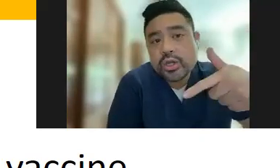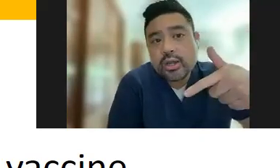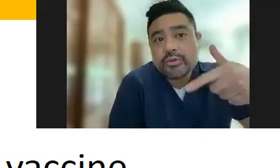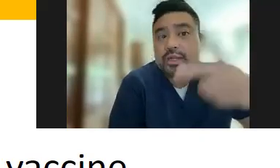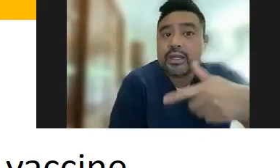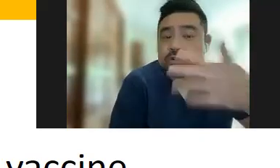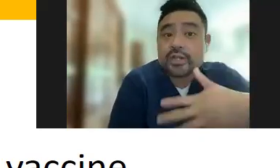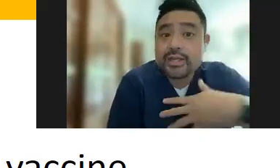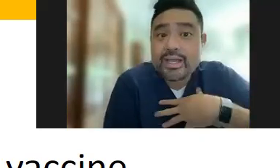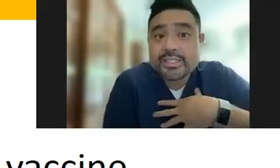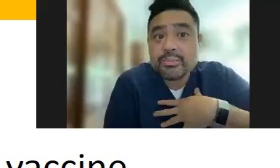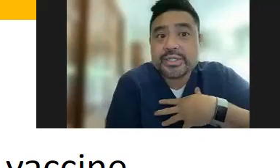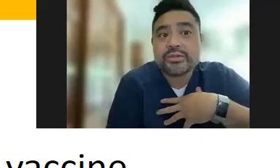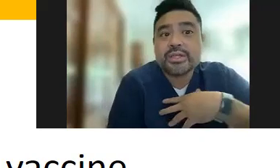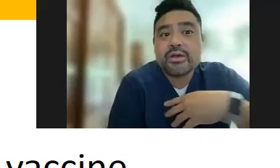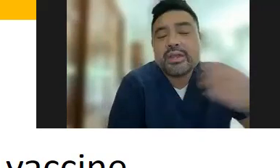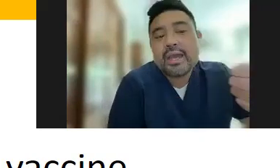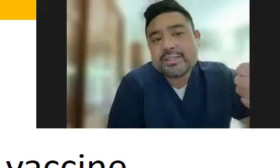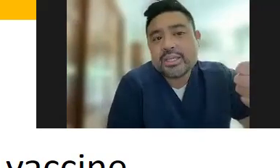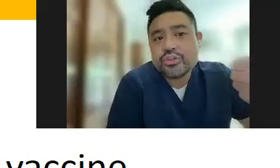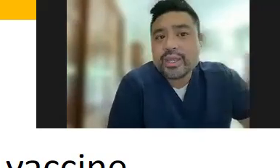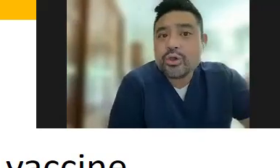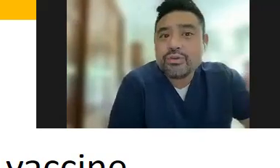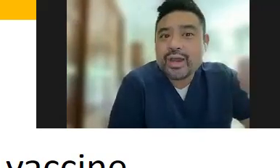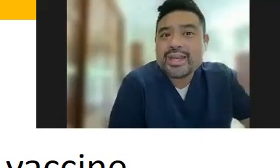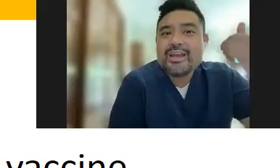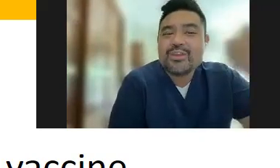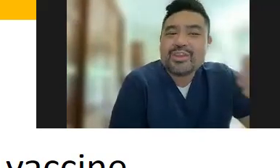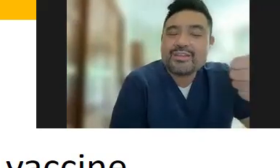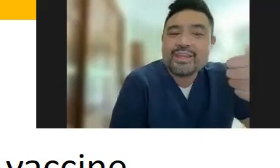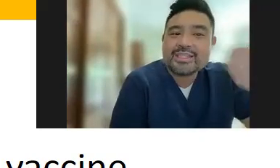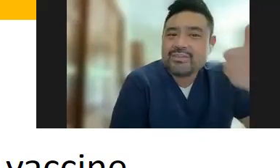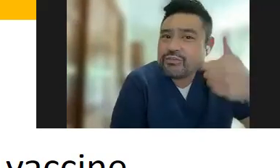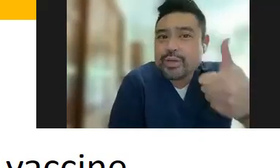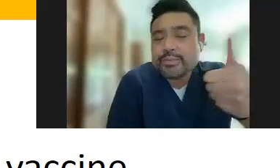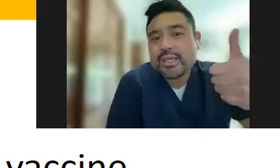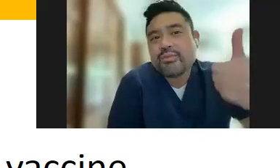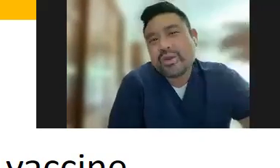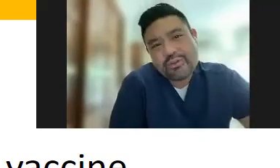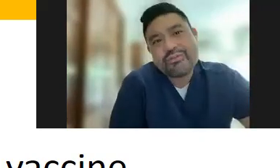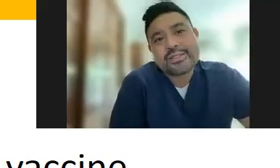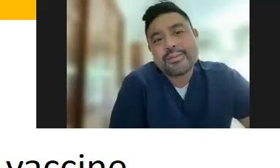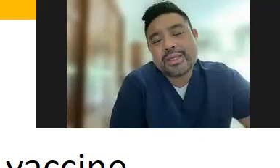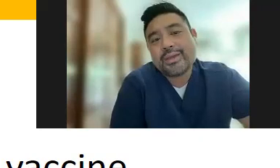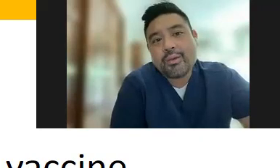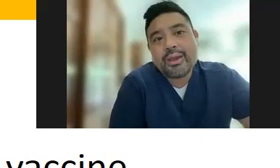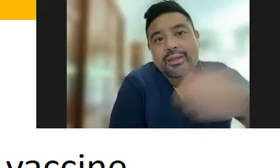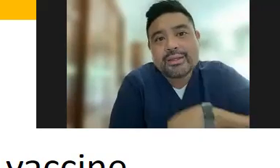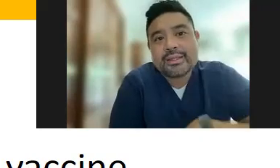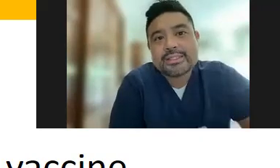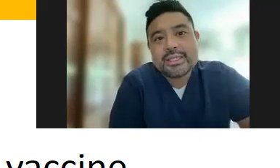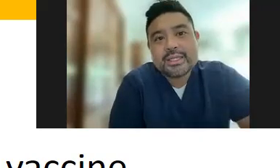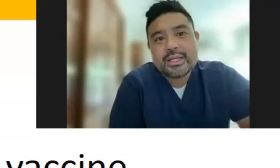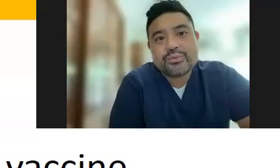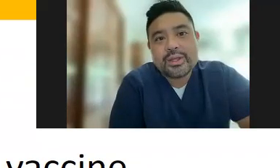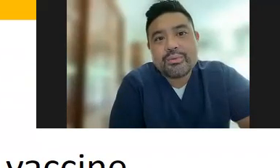or you're gonna get the vaccine and protect yourself. And let's say you do get COVID, right? The thing to think is even if you end up safe, or what if you affect somebody you care about? And